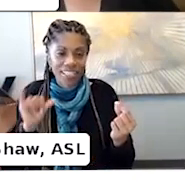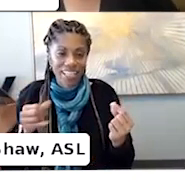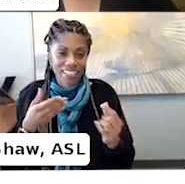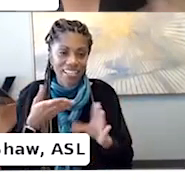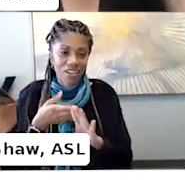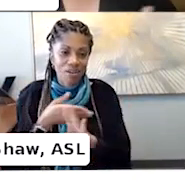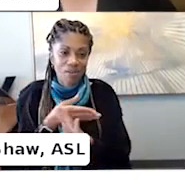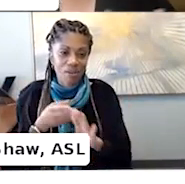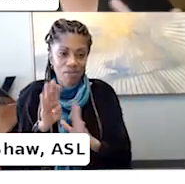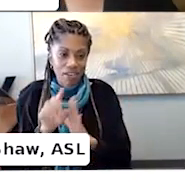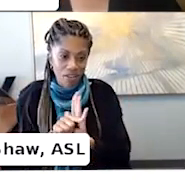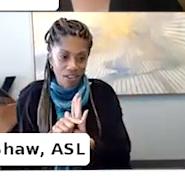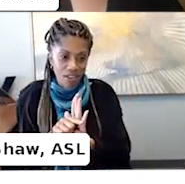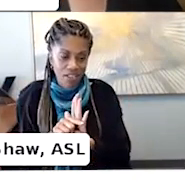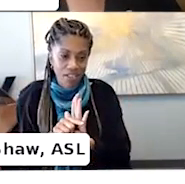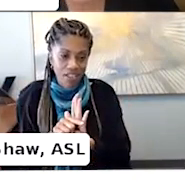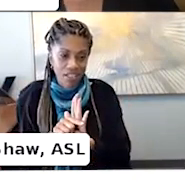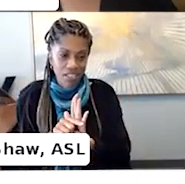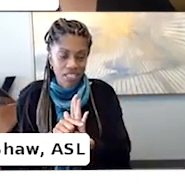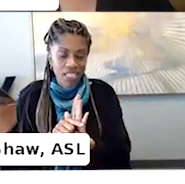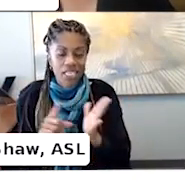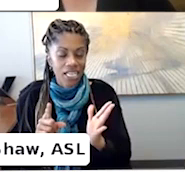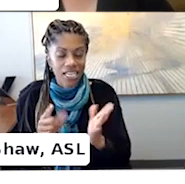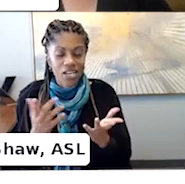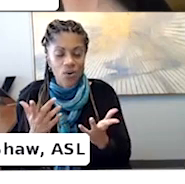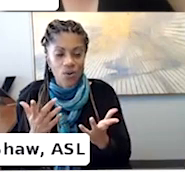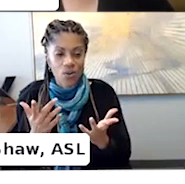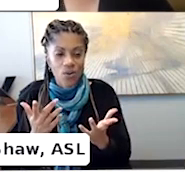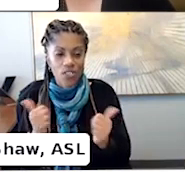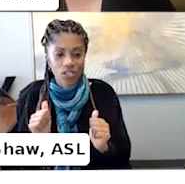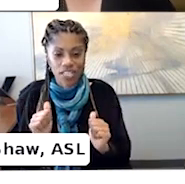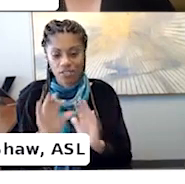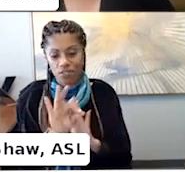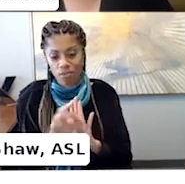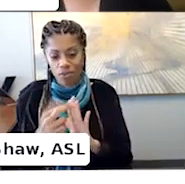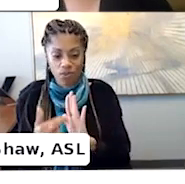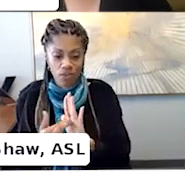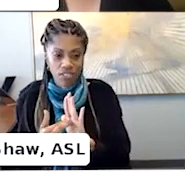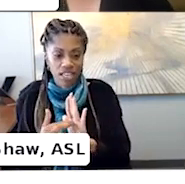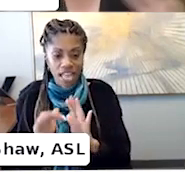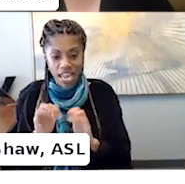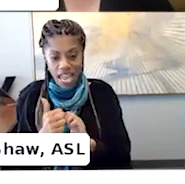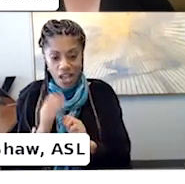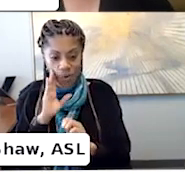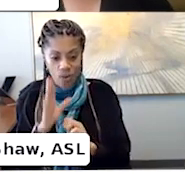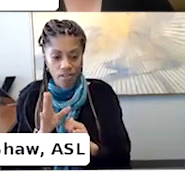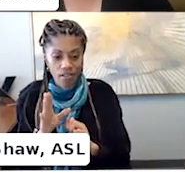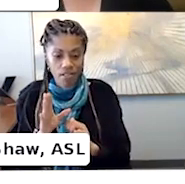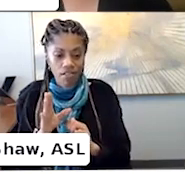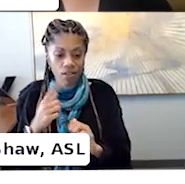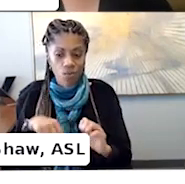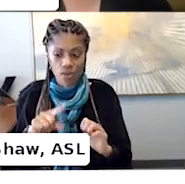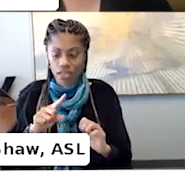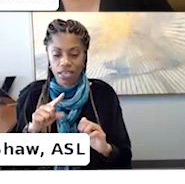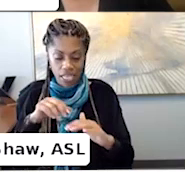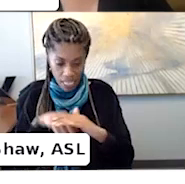in a webinar like this give you the formula or the rules about how are we all magically going to go about this process